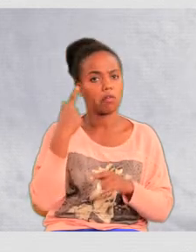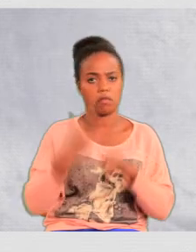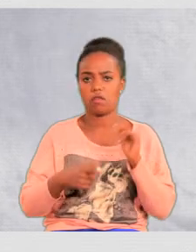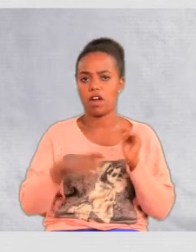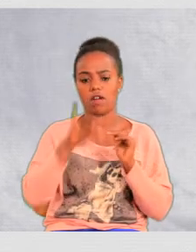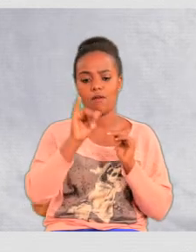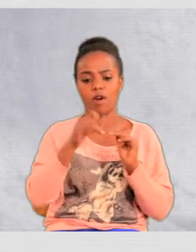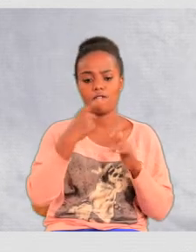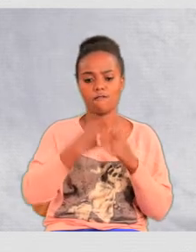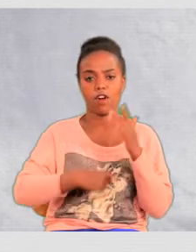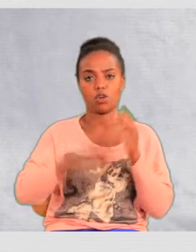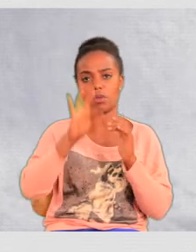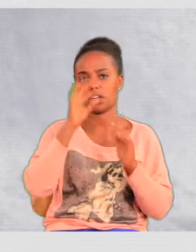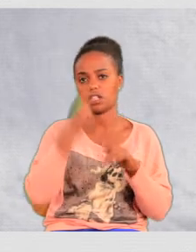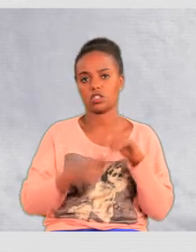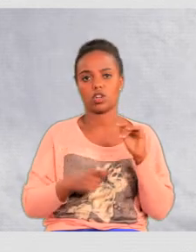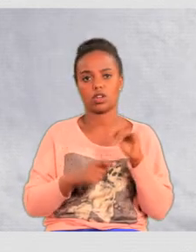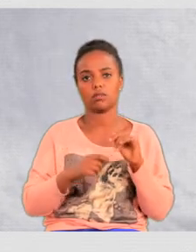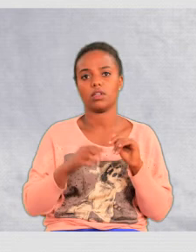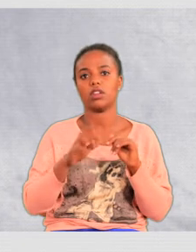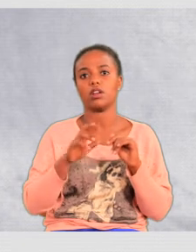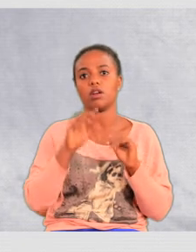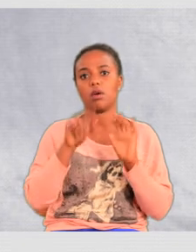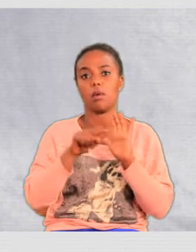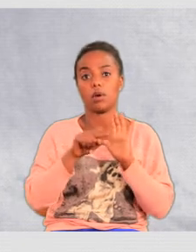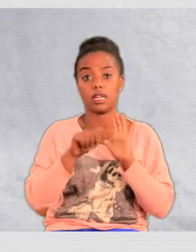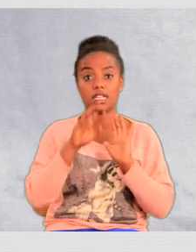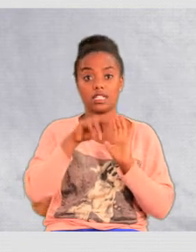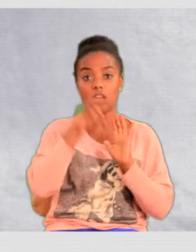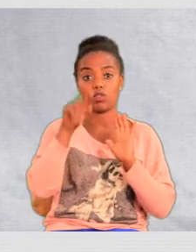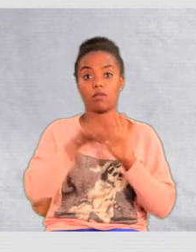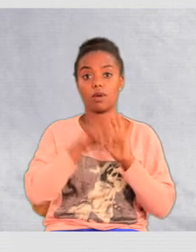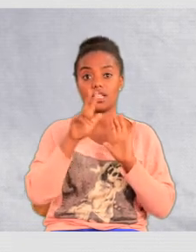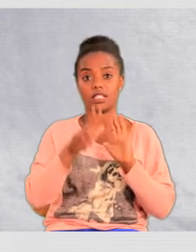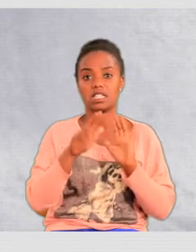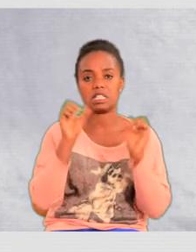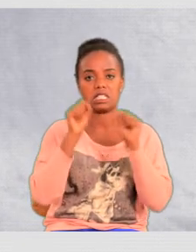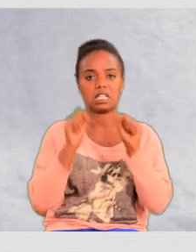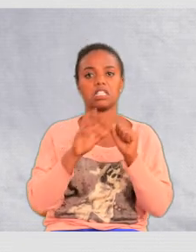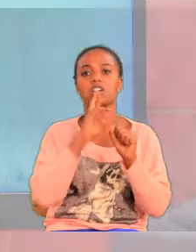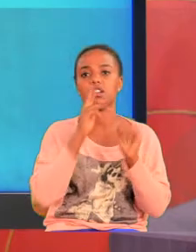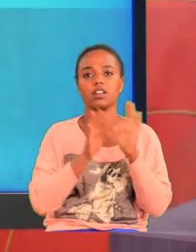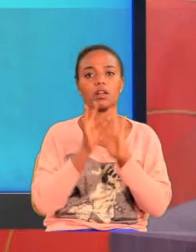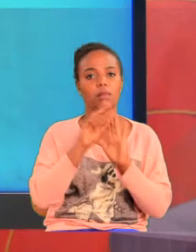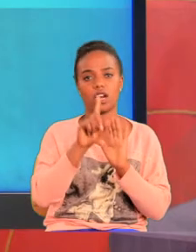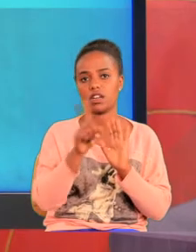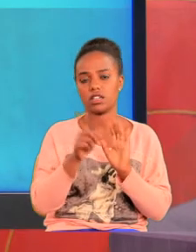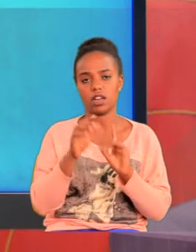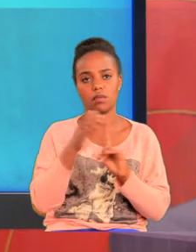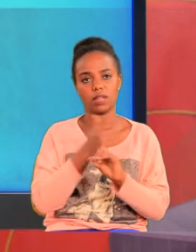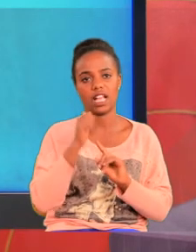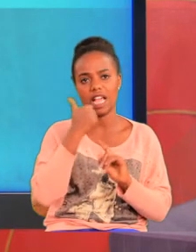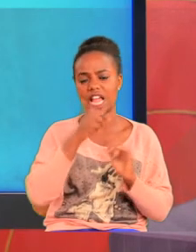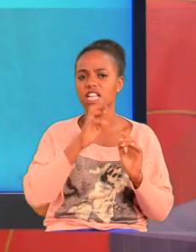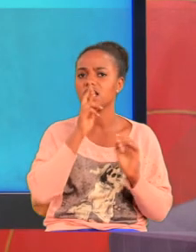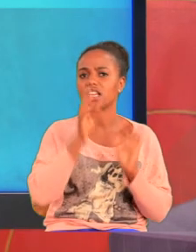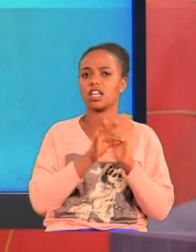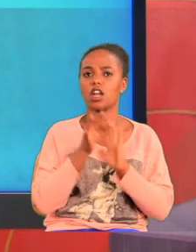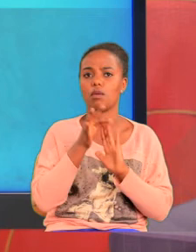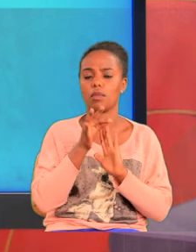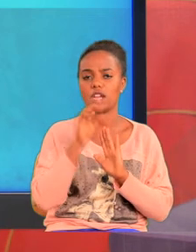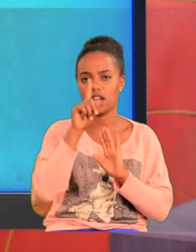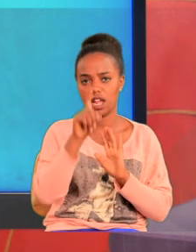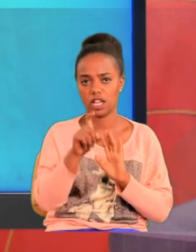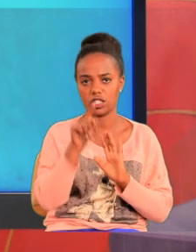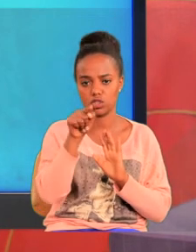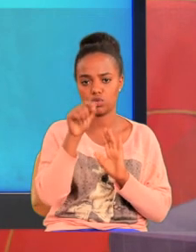because the square root of minus 3 is not set of real number. Therefore, since this statement says, take any real number